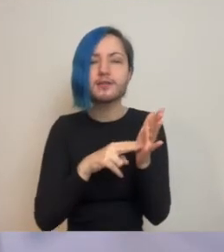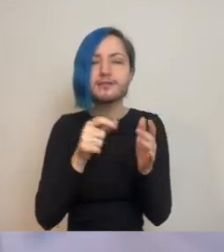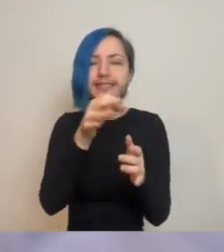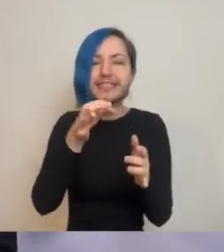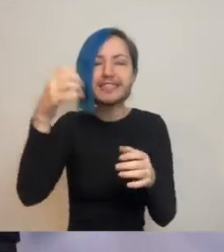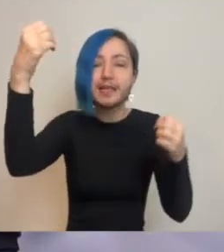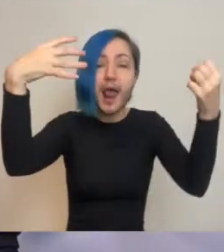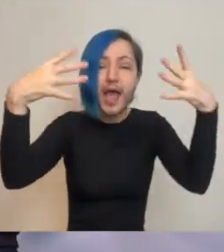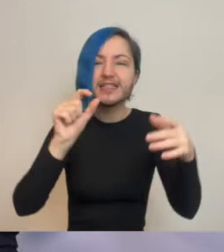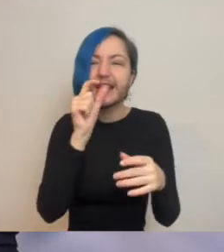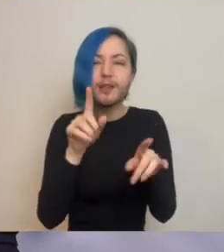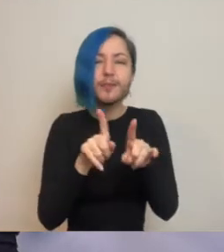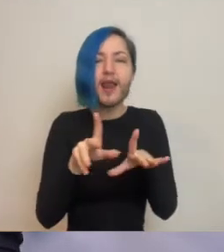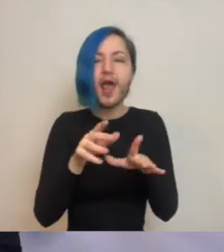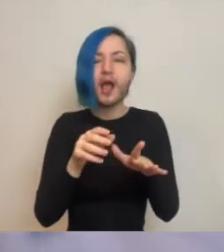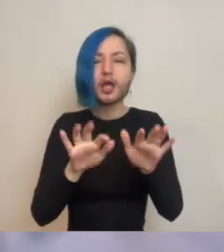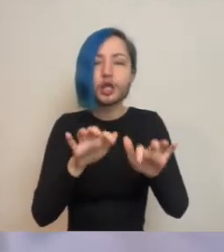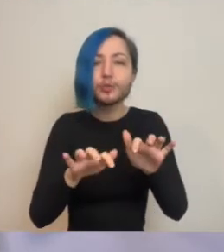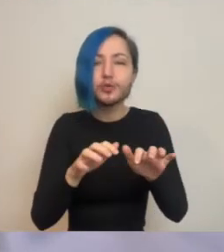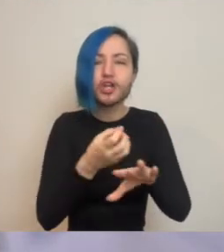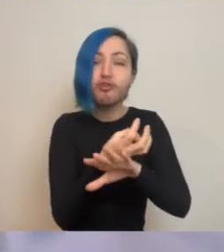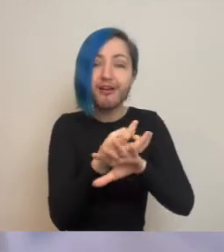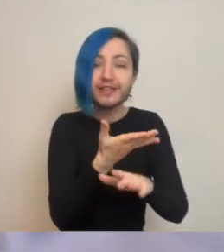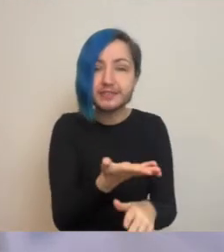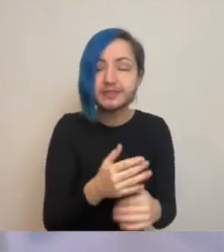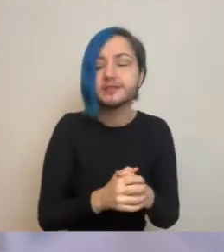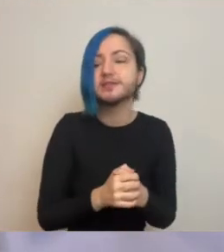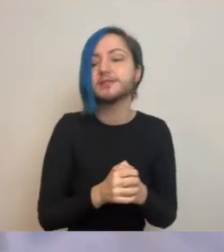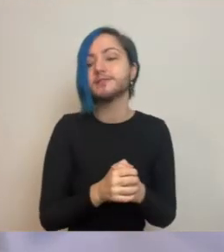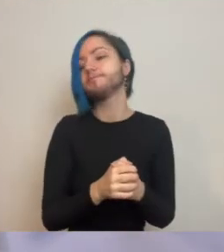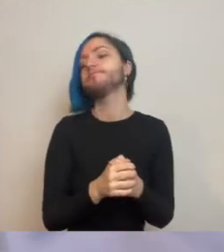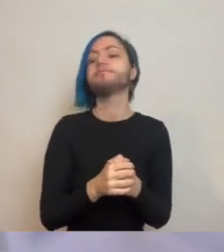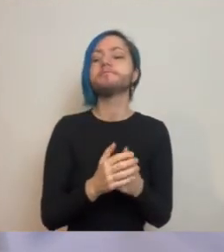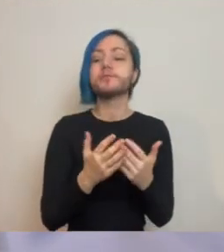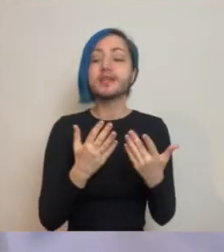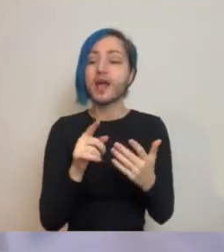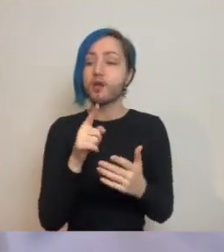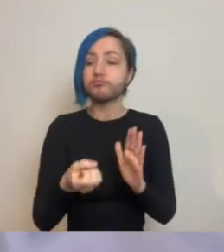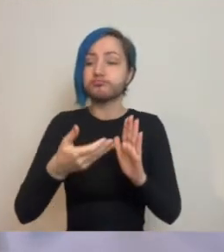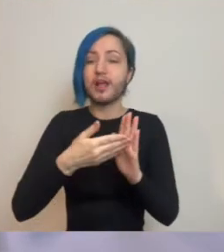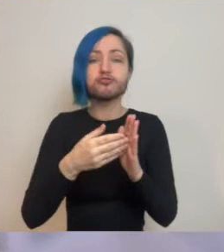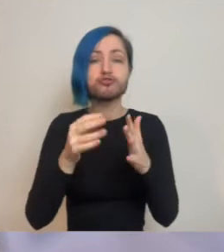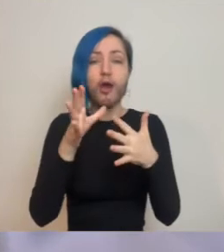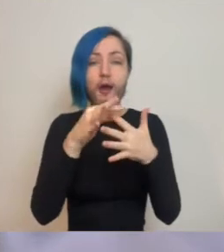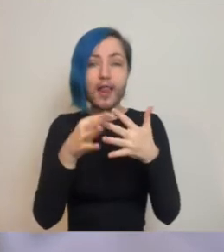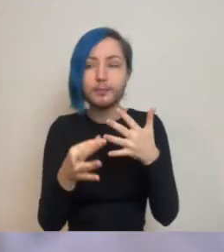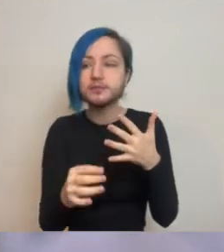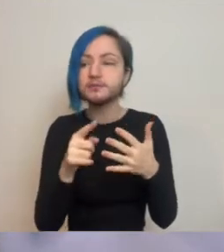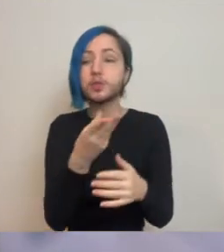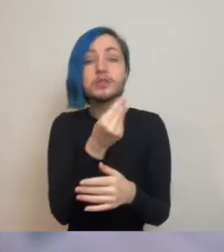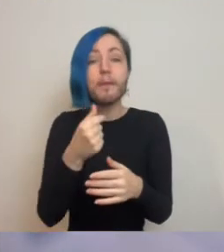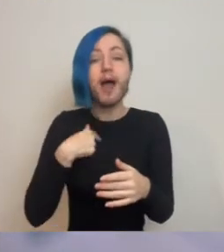kind of computer graphics. And then I'm going to look at some of these little elements here. So some of these are things that I've cut out